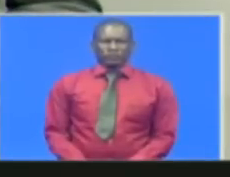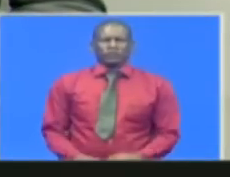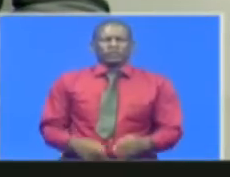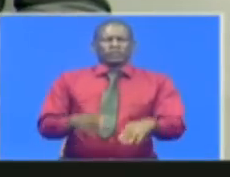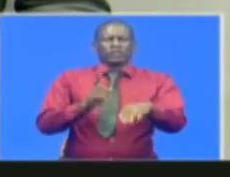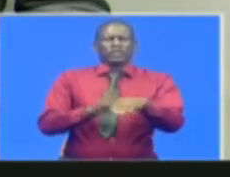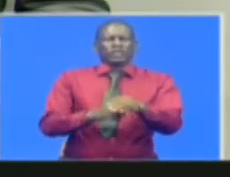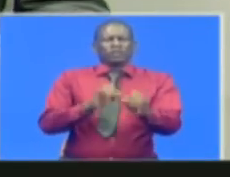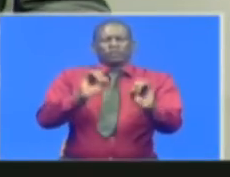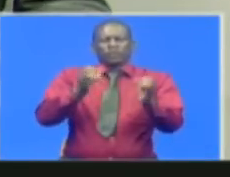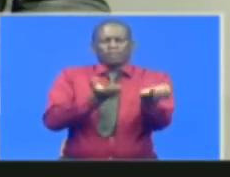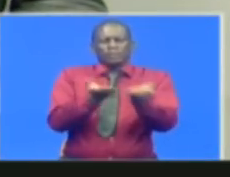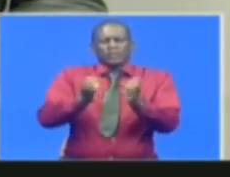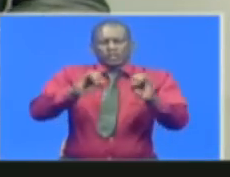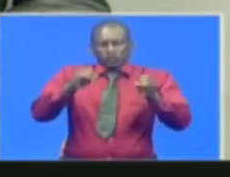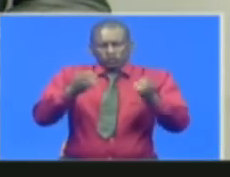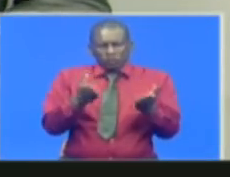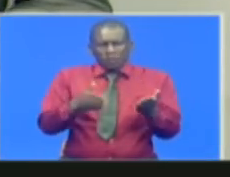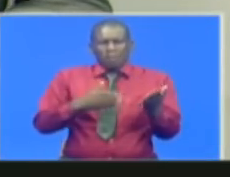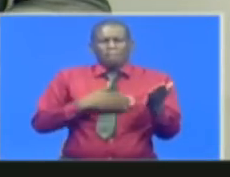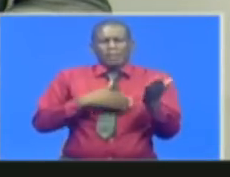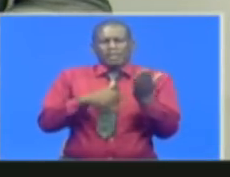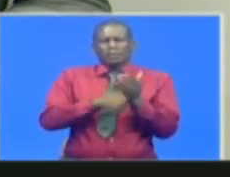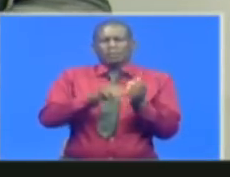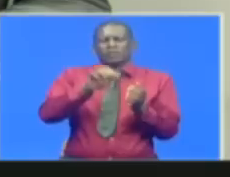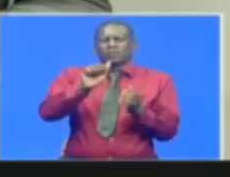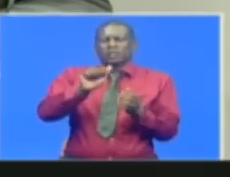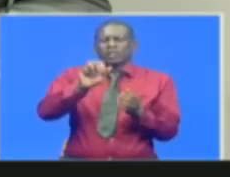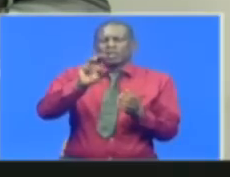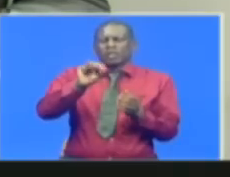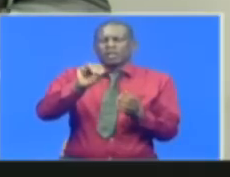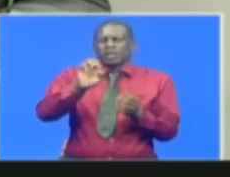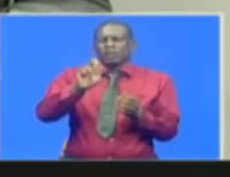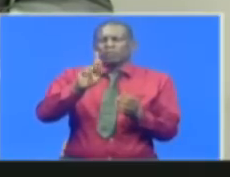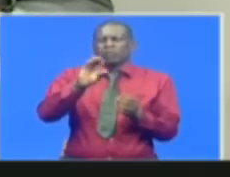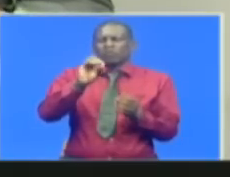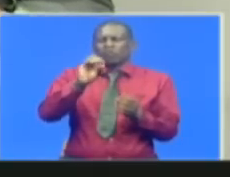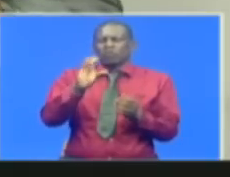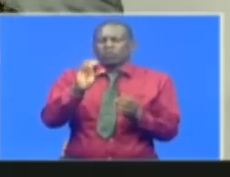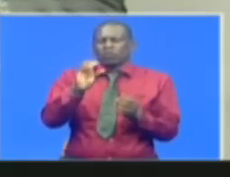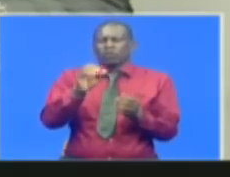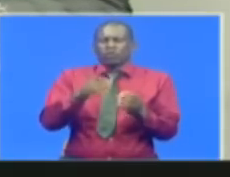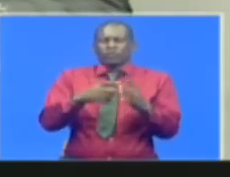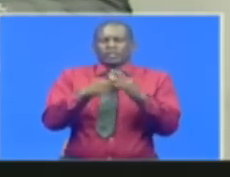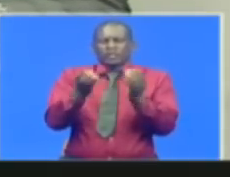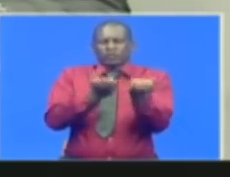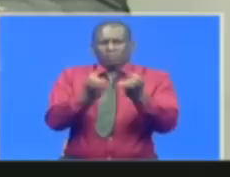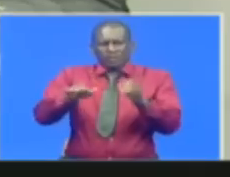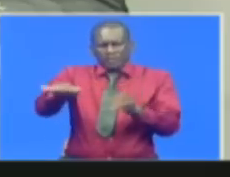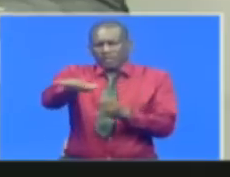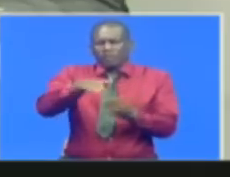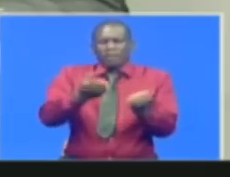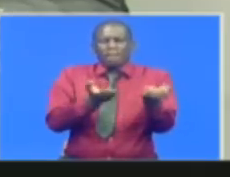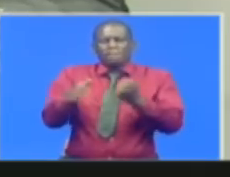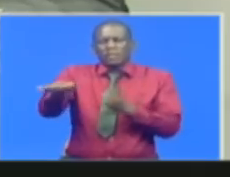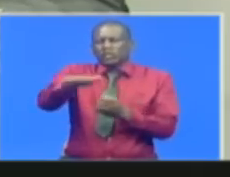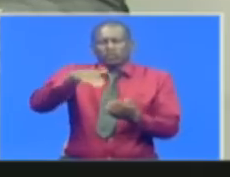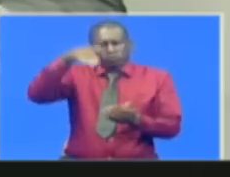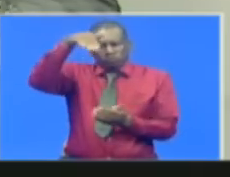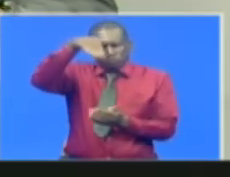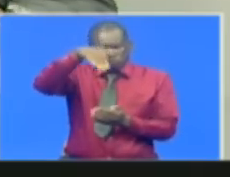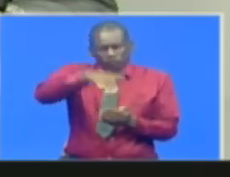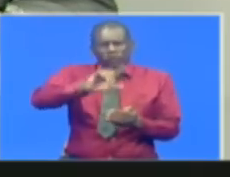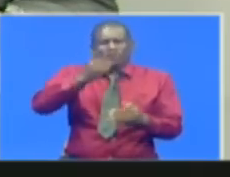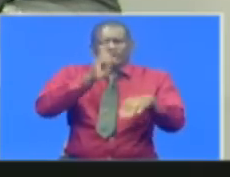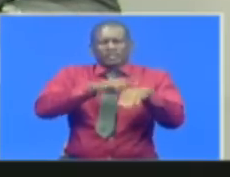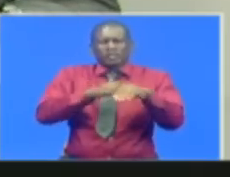It's time to get down to business. Welcome, I am Julian Amboko, and we start with a look at the business environment. Now, the business environment deteriorated for the first time